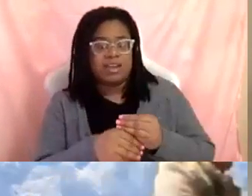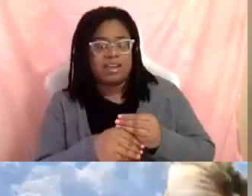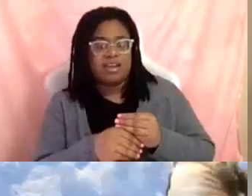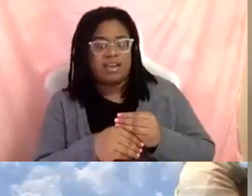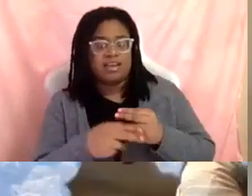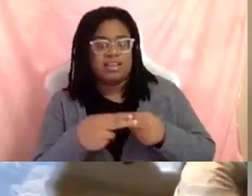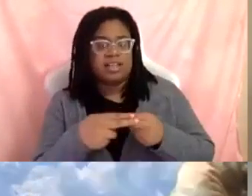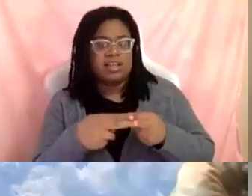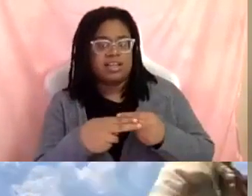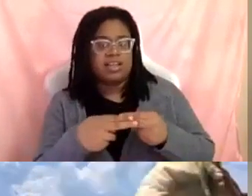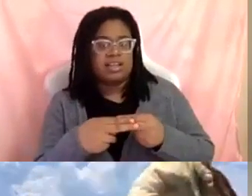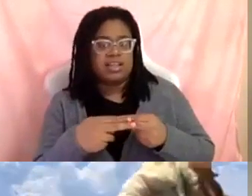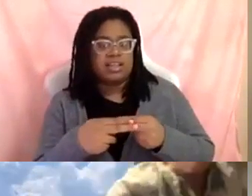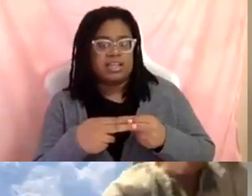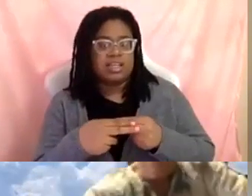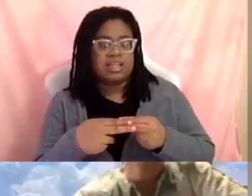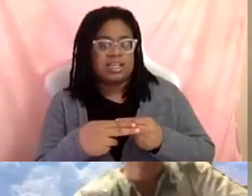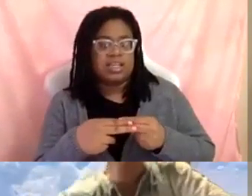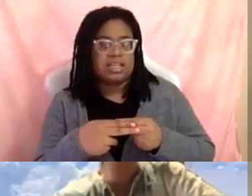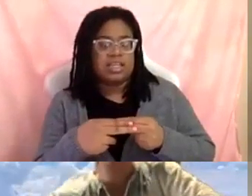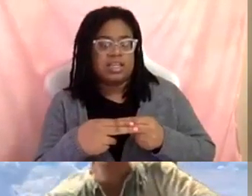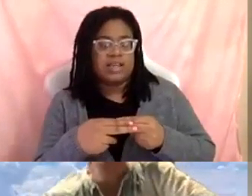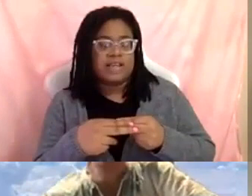the slides to